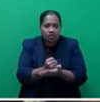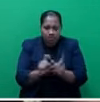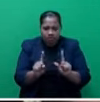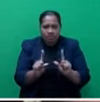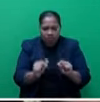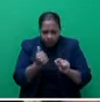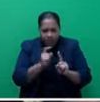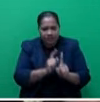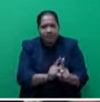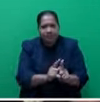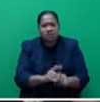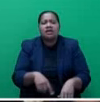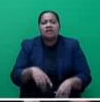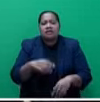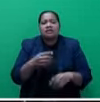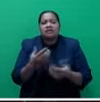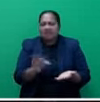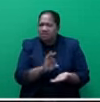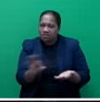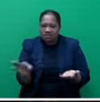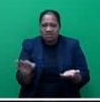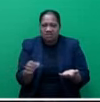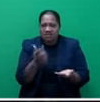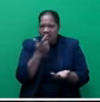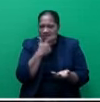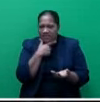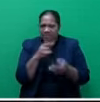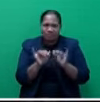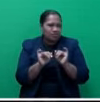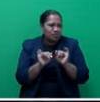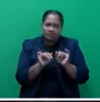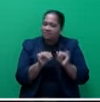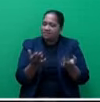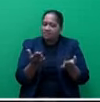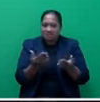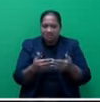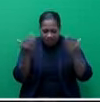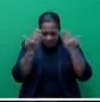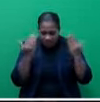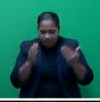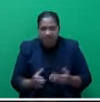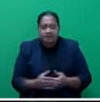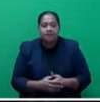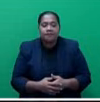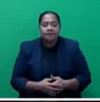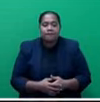it is not a laughing matter, Mr. Speaker.